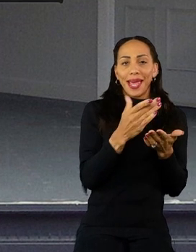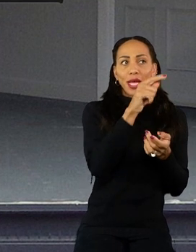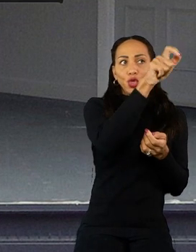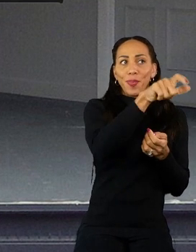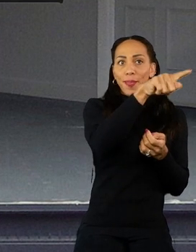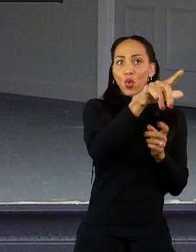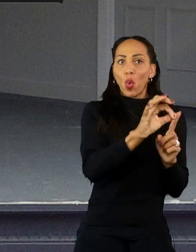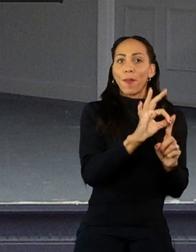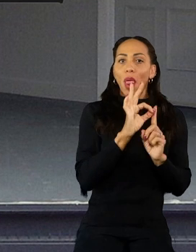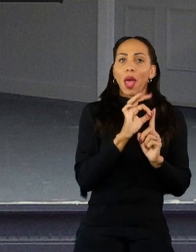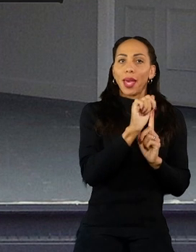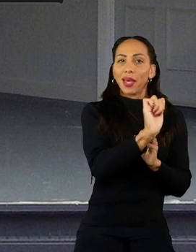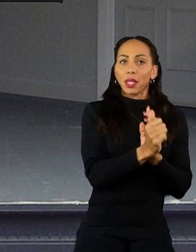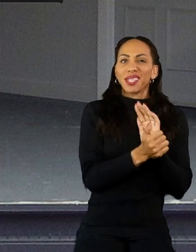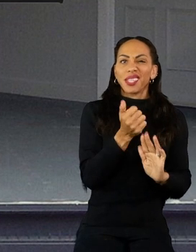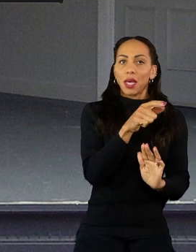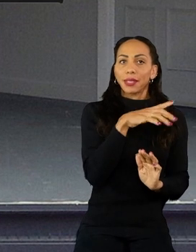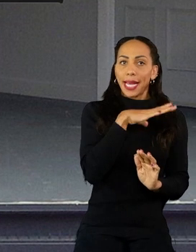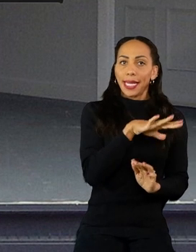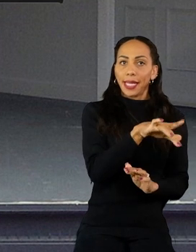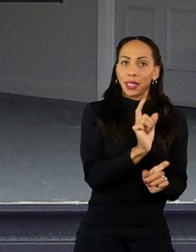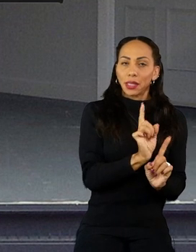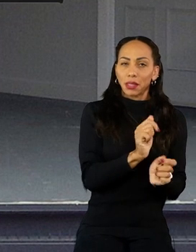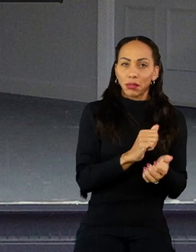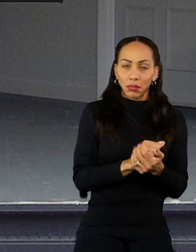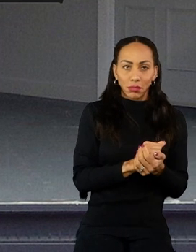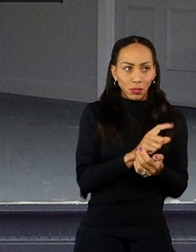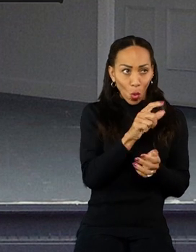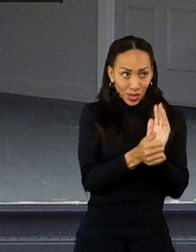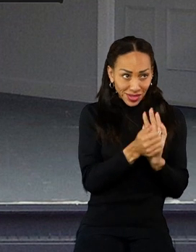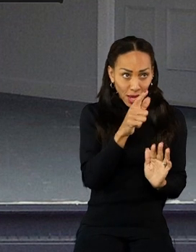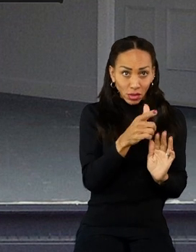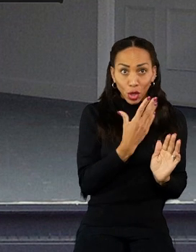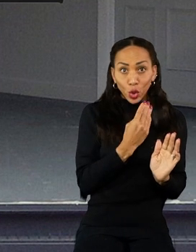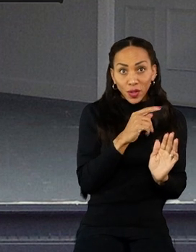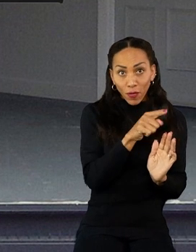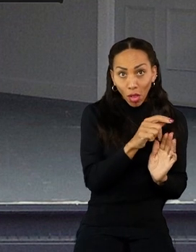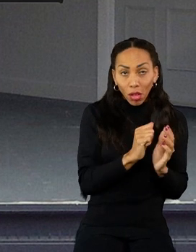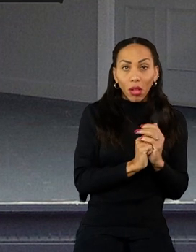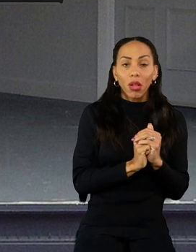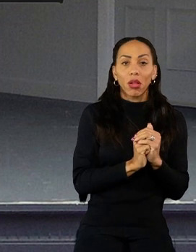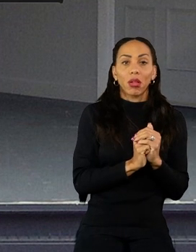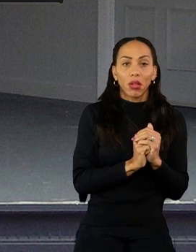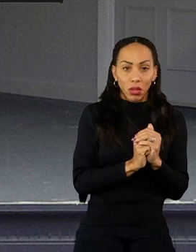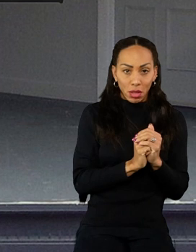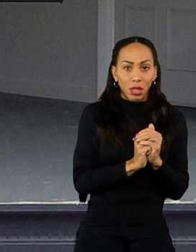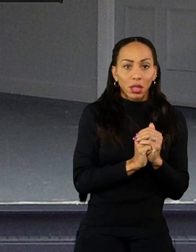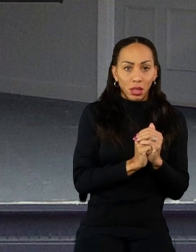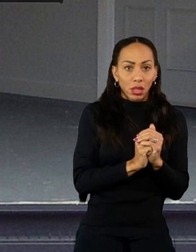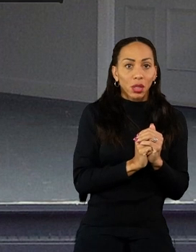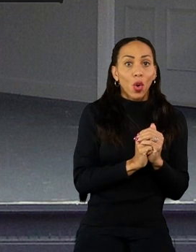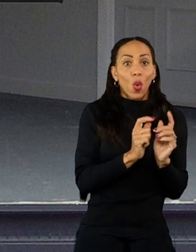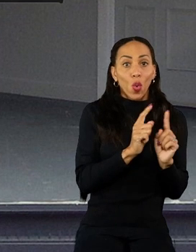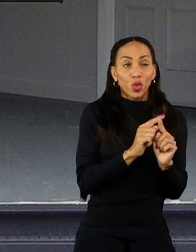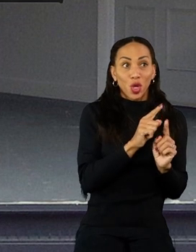It's just so that we can make it clear to the people who are going to be applying, like what skills would be